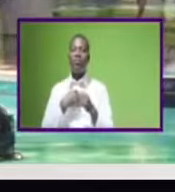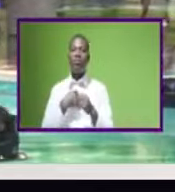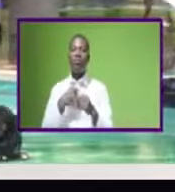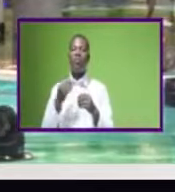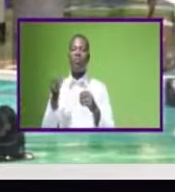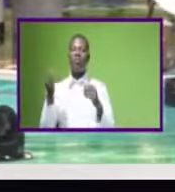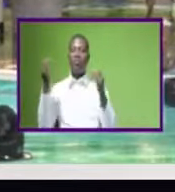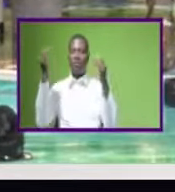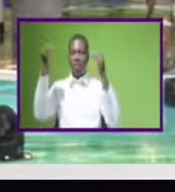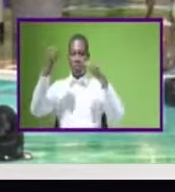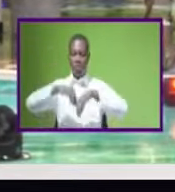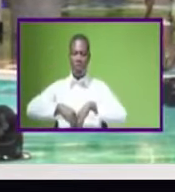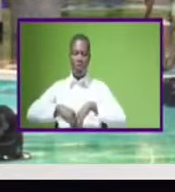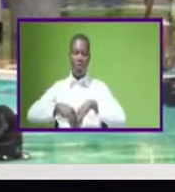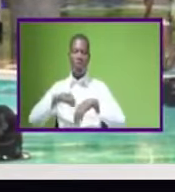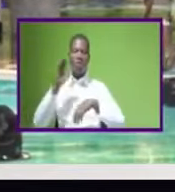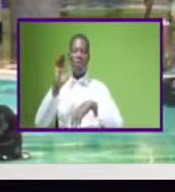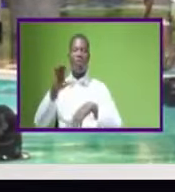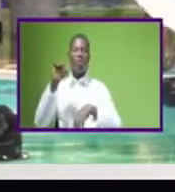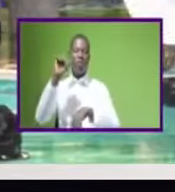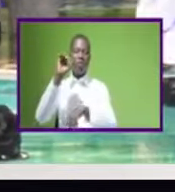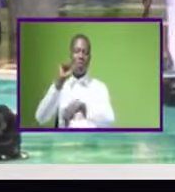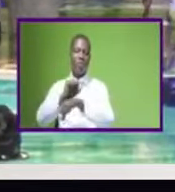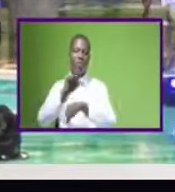I shall